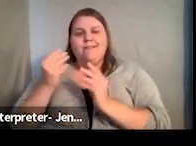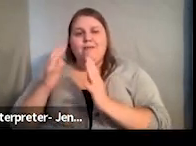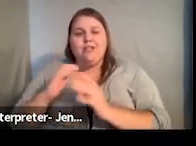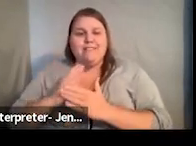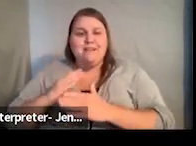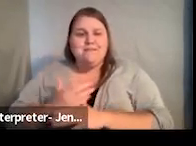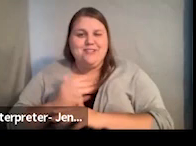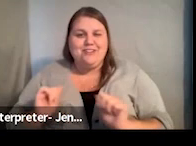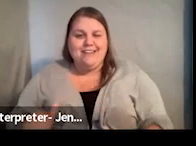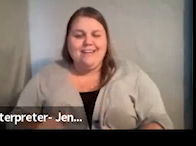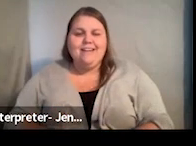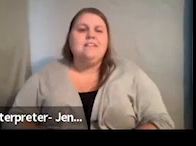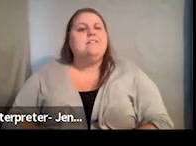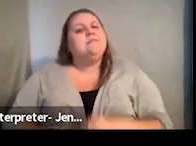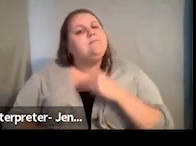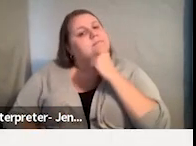sharing.